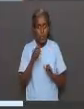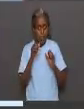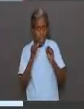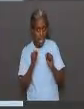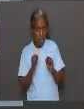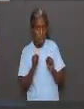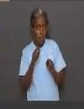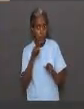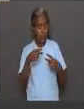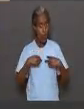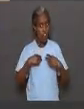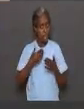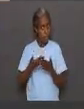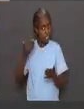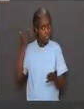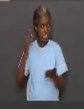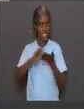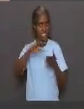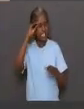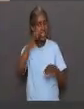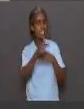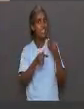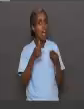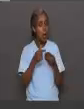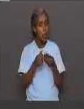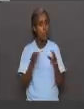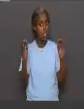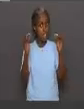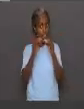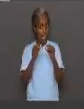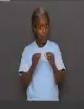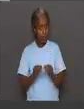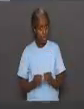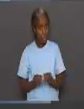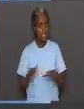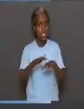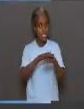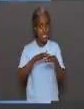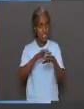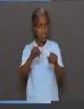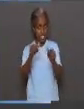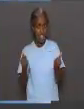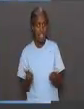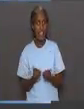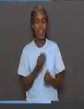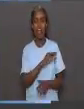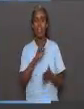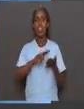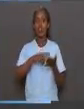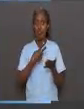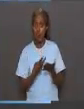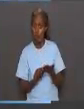build on what you have previously learned about calculating the surface area